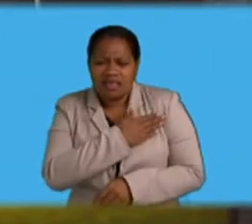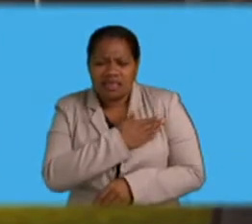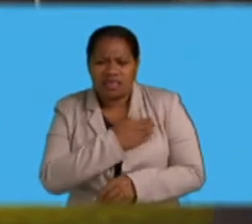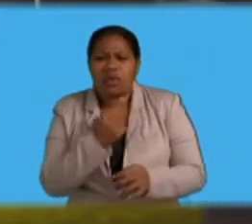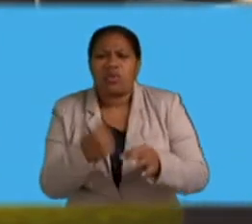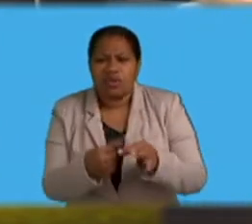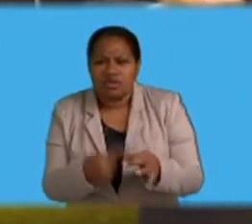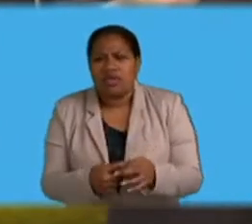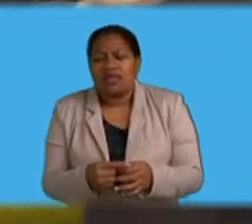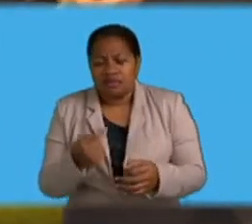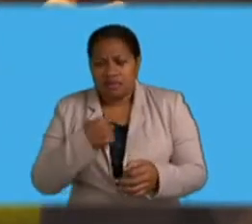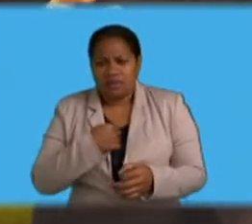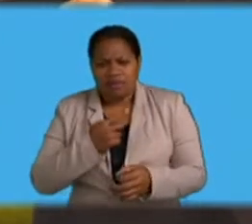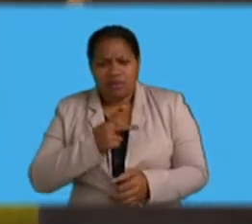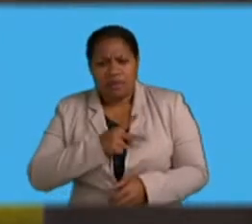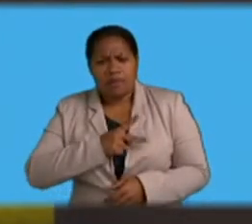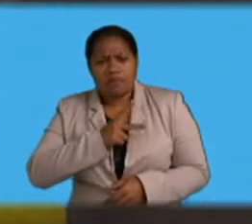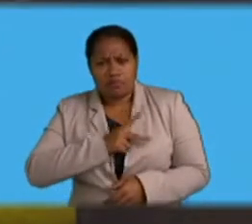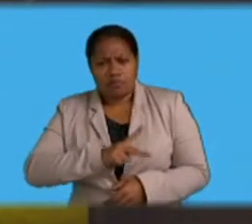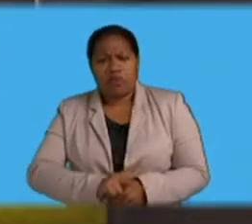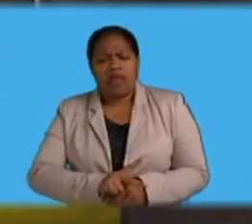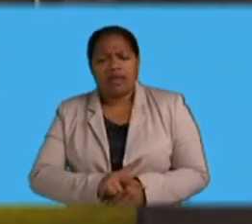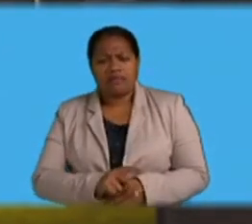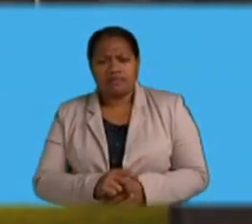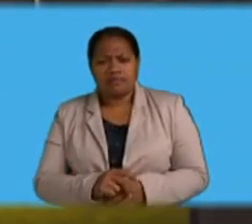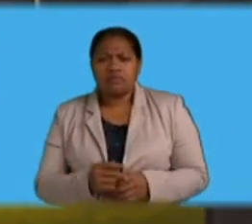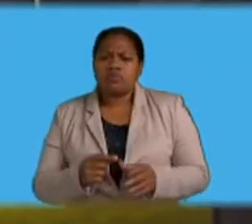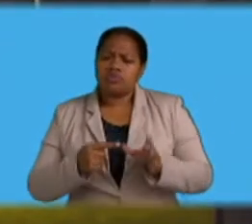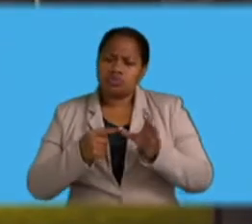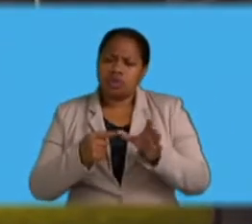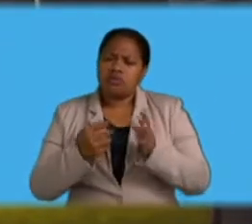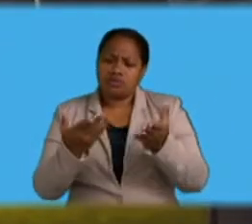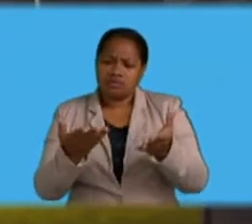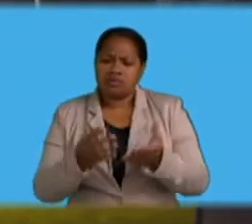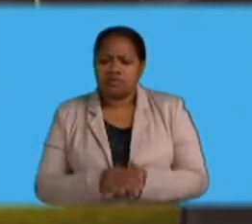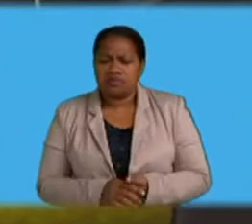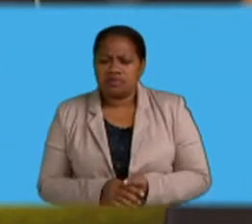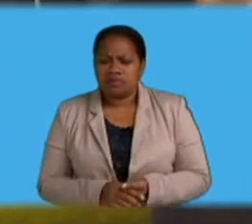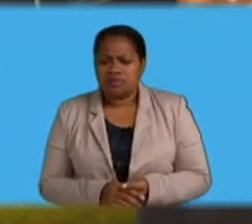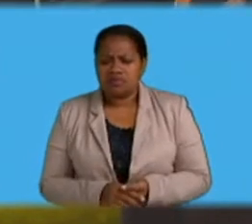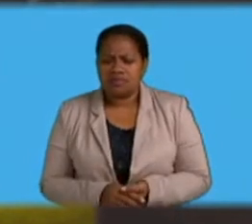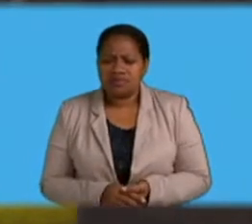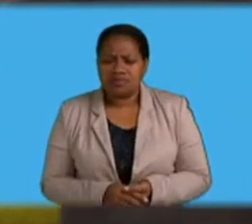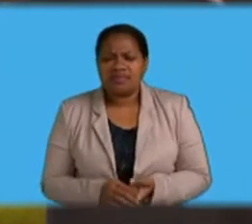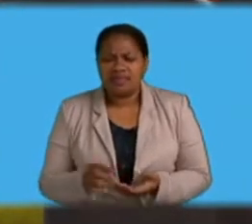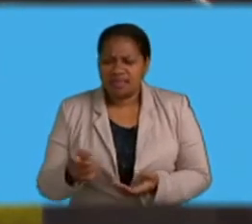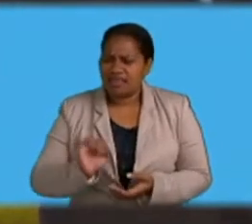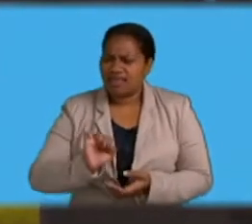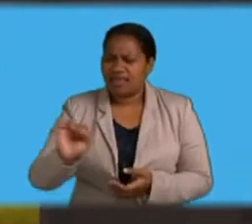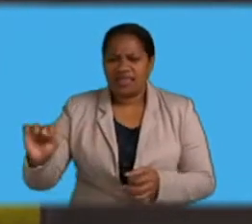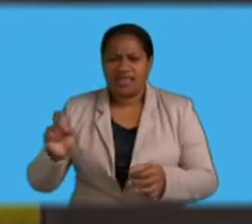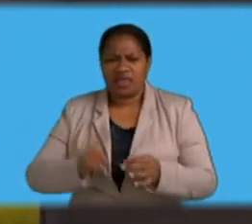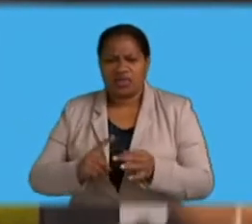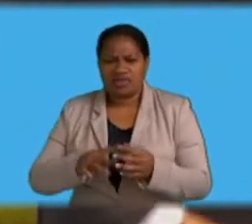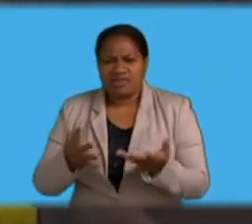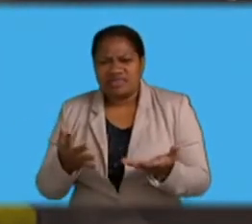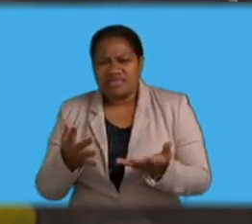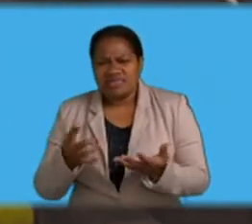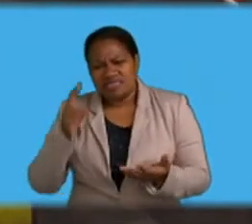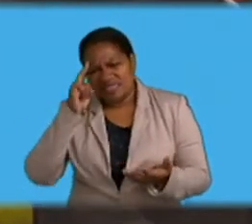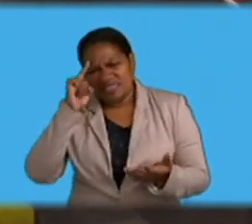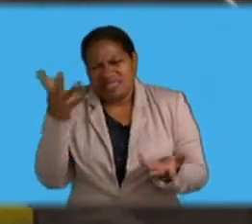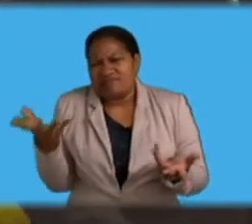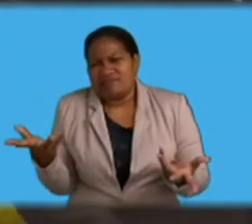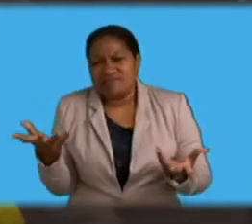question. One may call it's an oxymoronic. It's an oxymoron. in the English verbiage, it's an oxymoron,